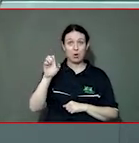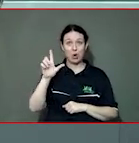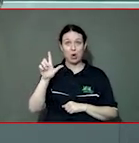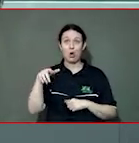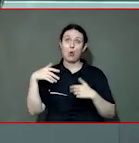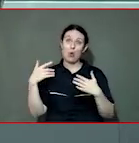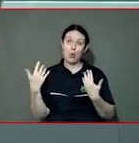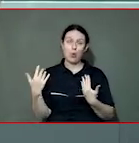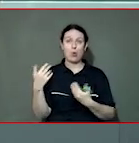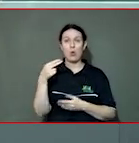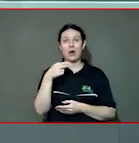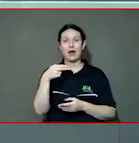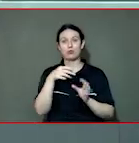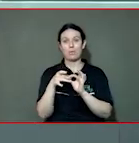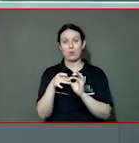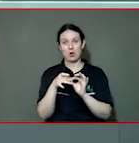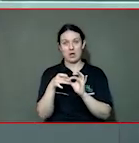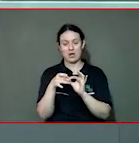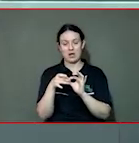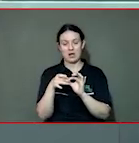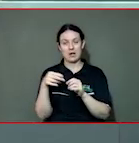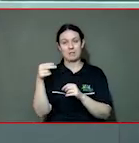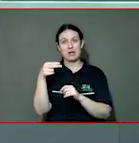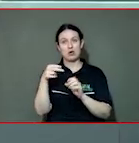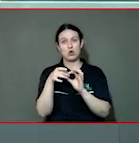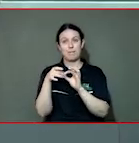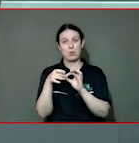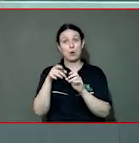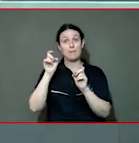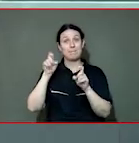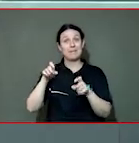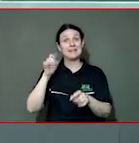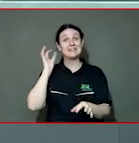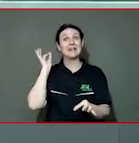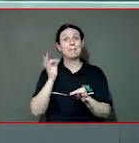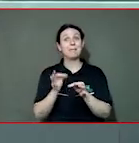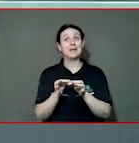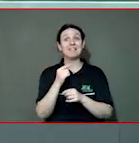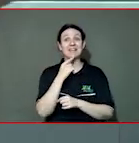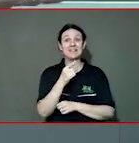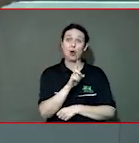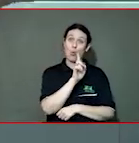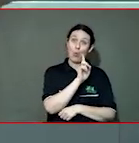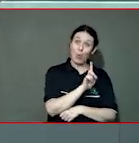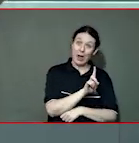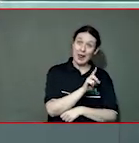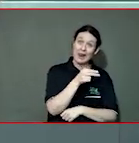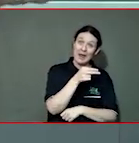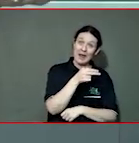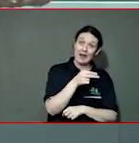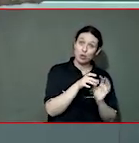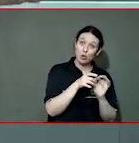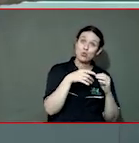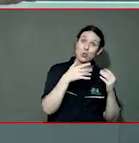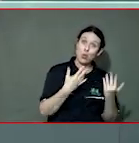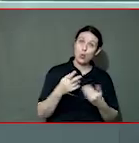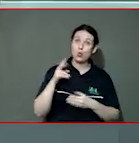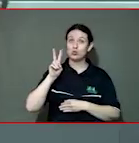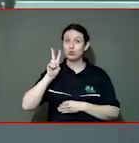or hydrogen bonds. But in the hydrogen bonds, you must be specific, otherwise you're not going to get your